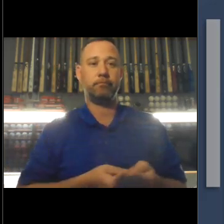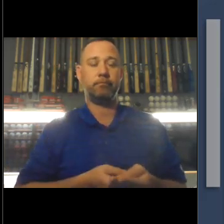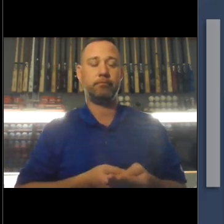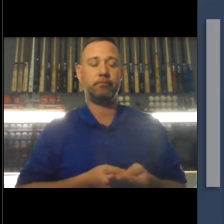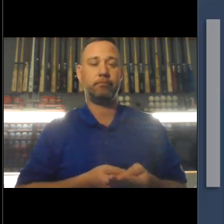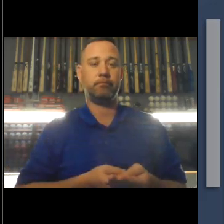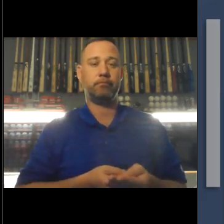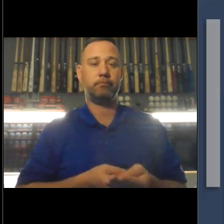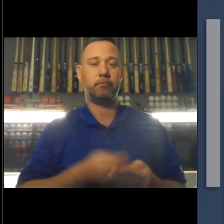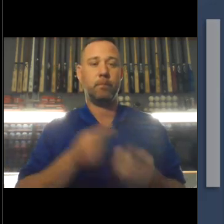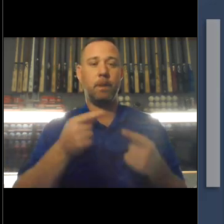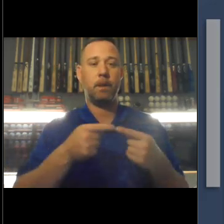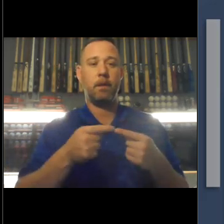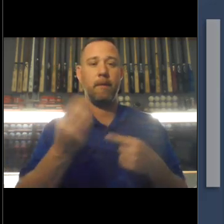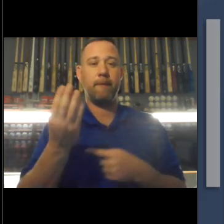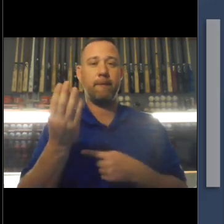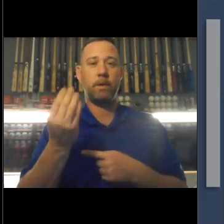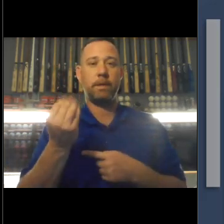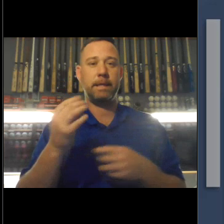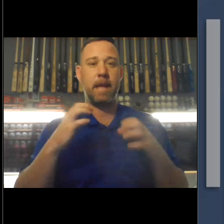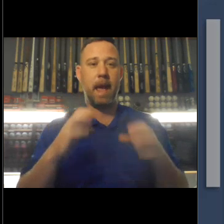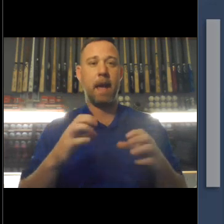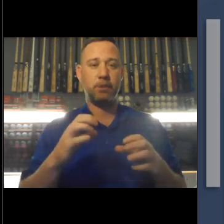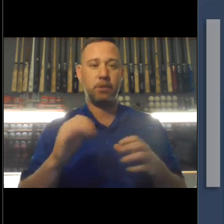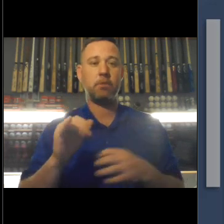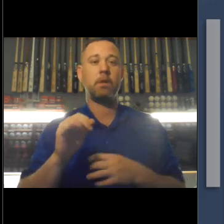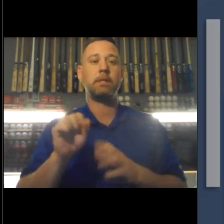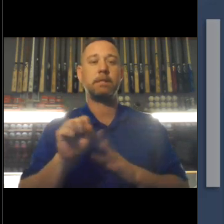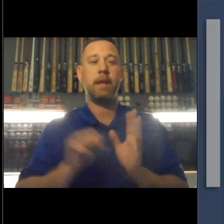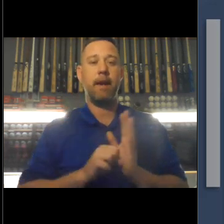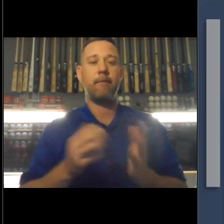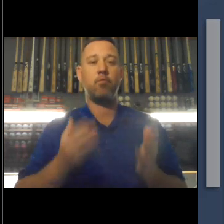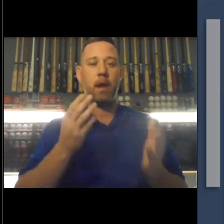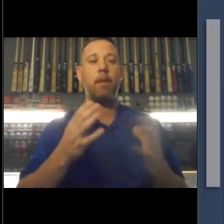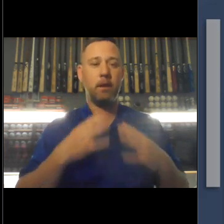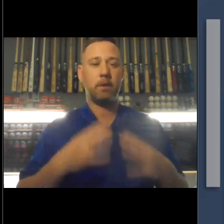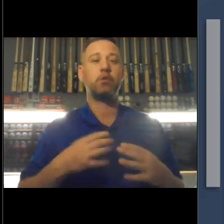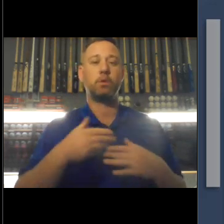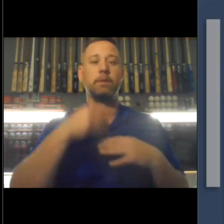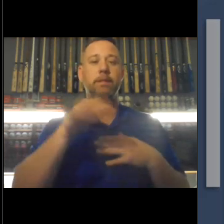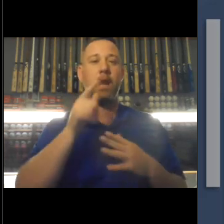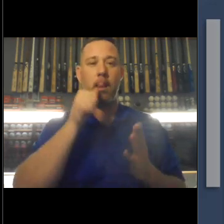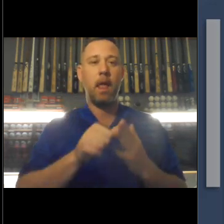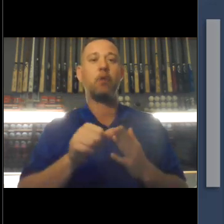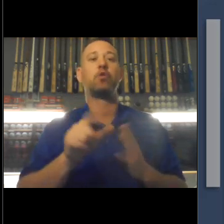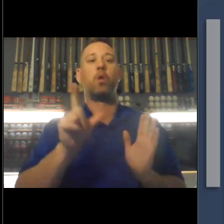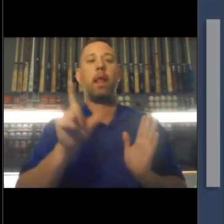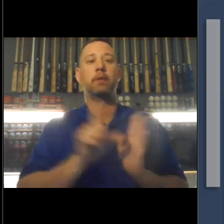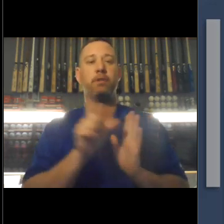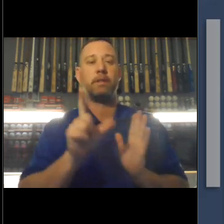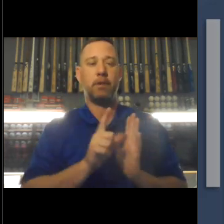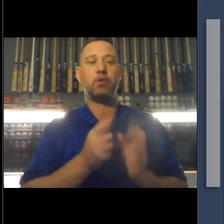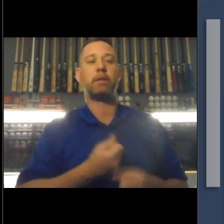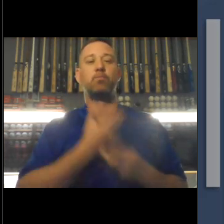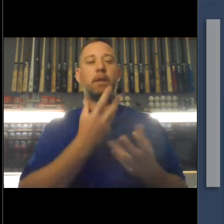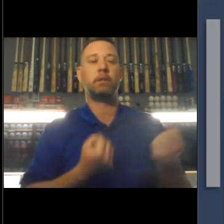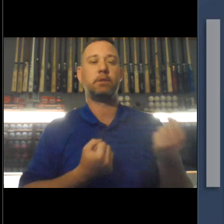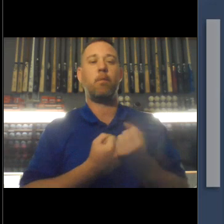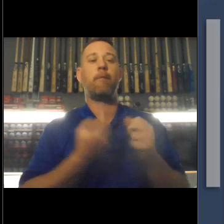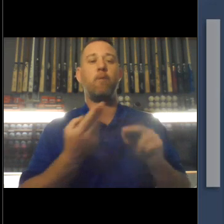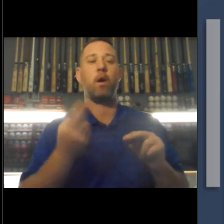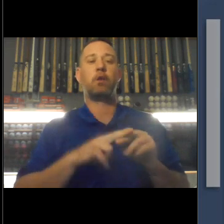Commissioners, tab 14 is an action item. Staff are recommending the commission send a letter to the legislature expressing support for